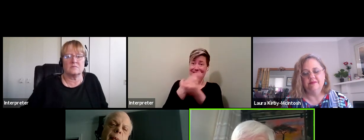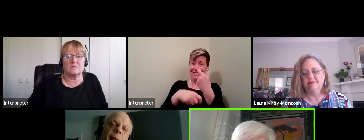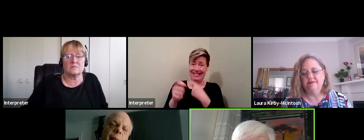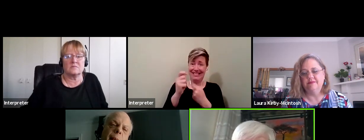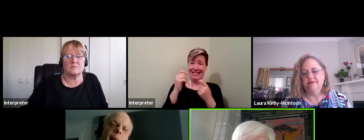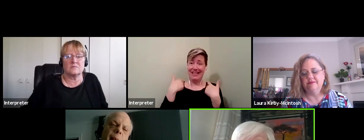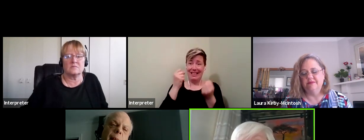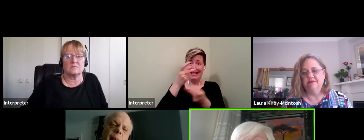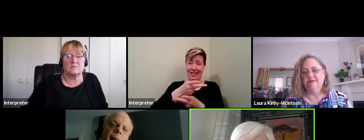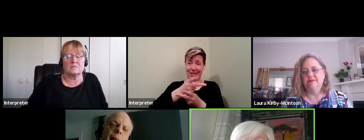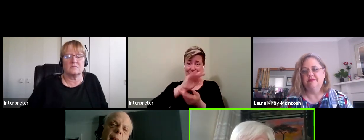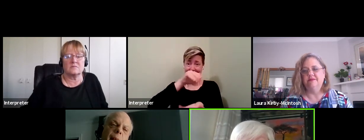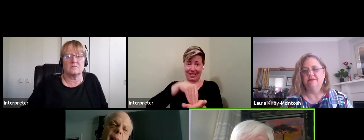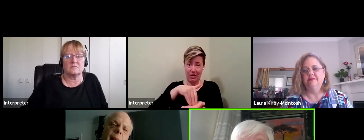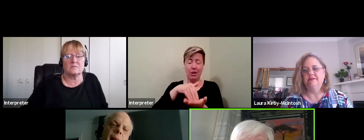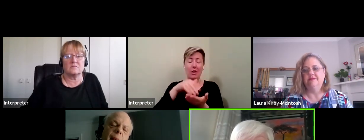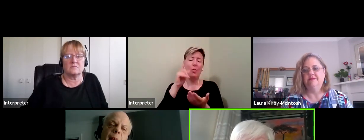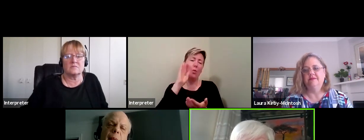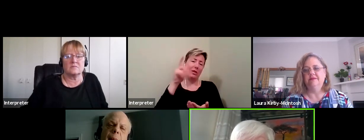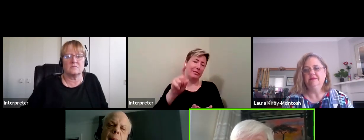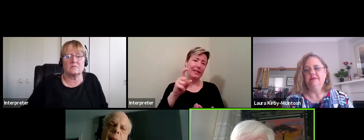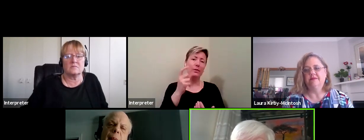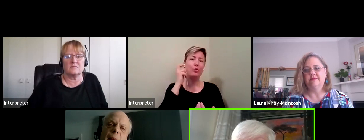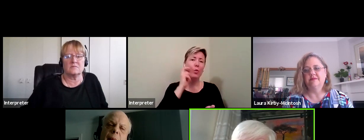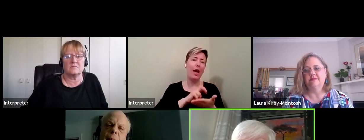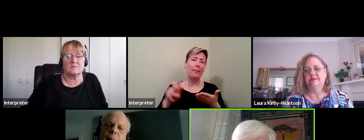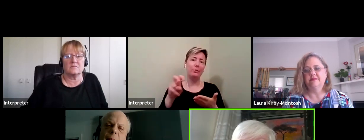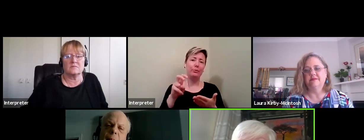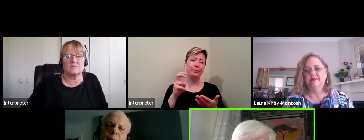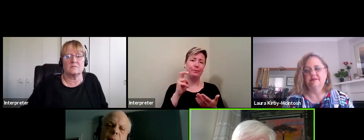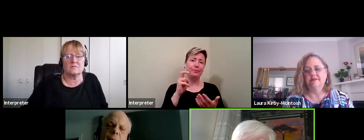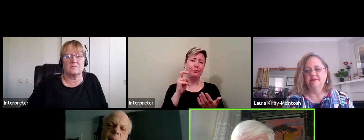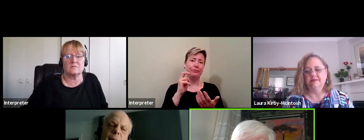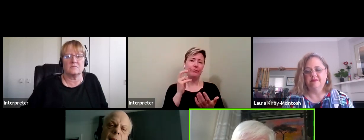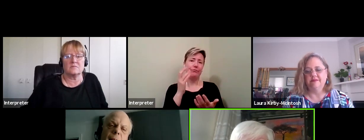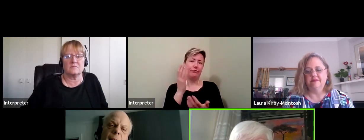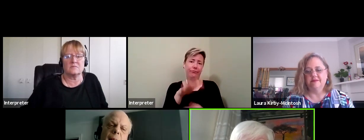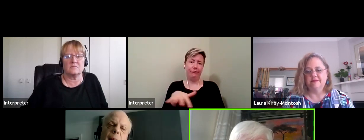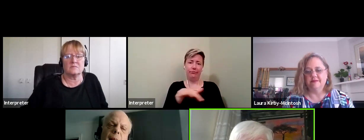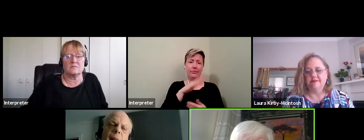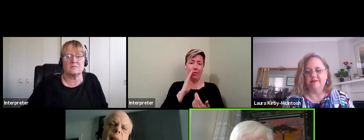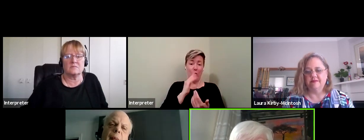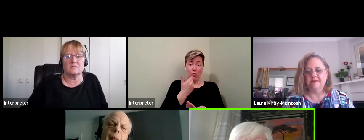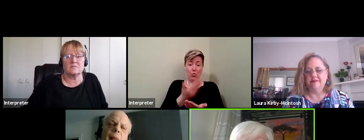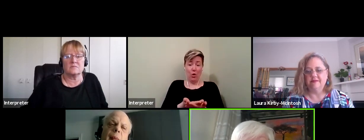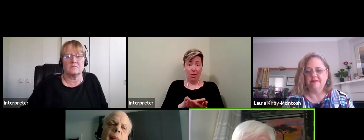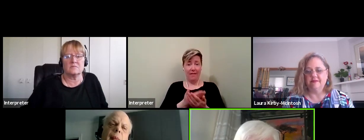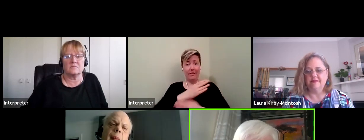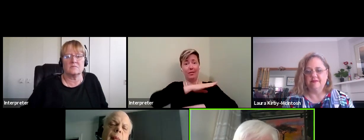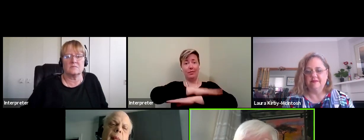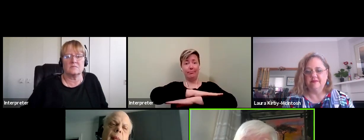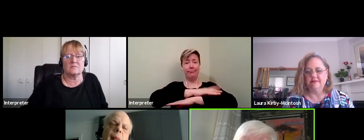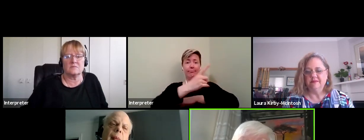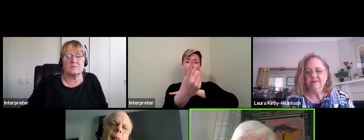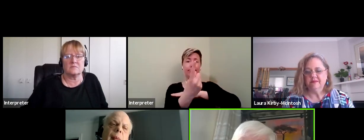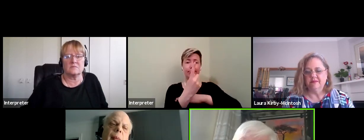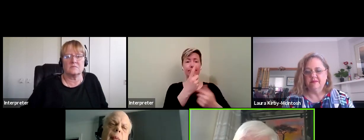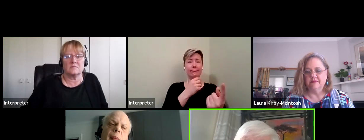going to need to have a reception area to welcome people and often to be sort of safeguarding the